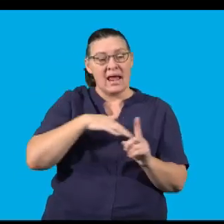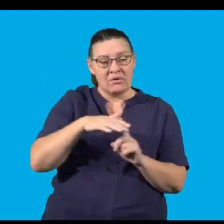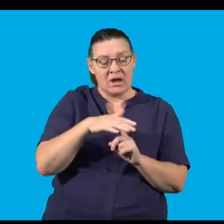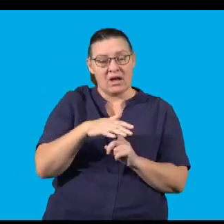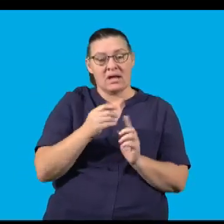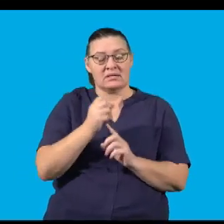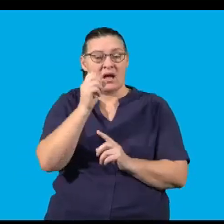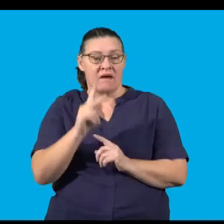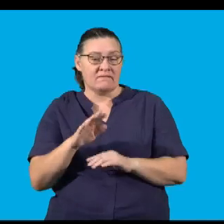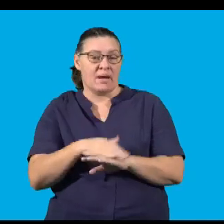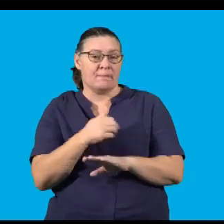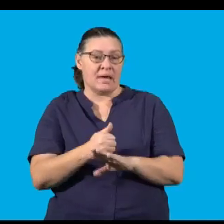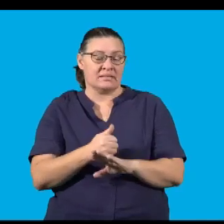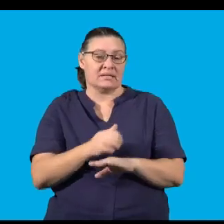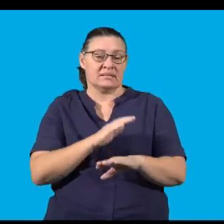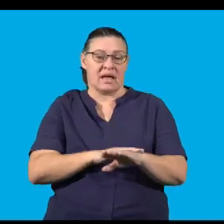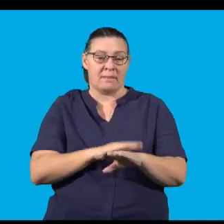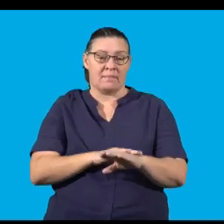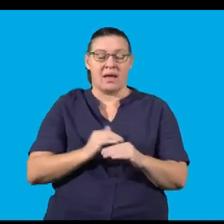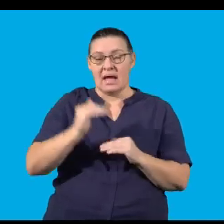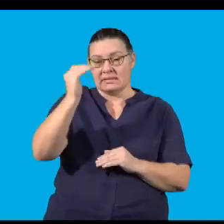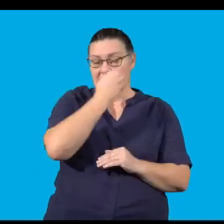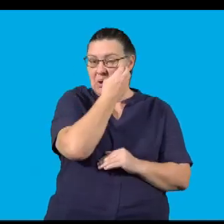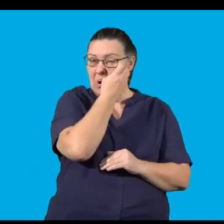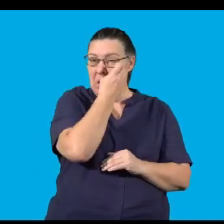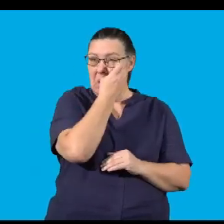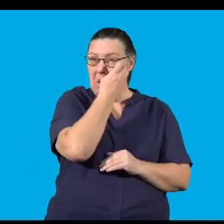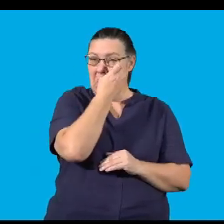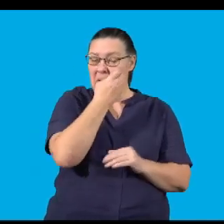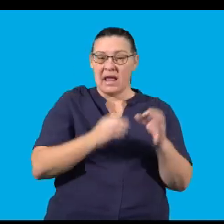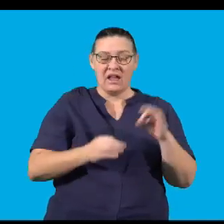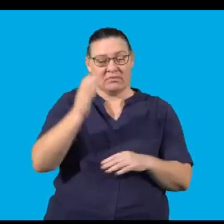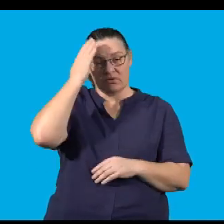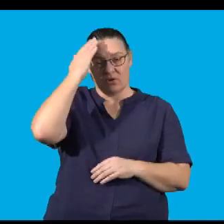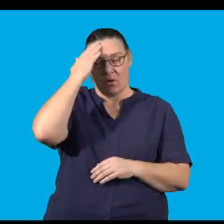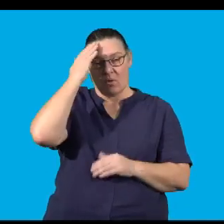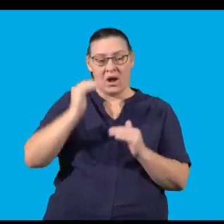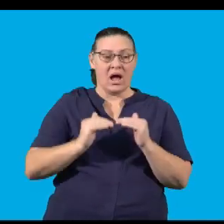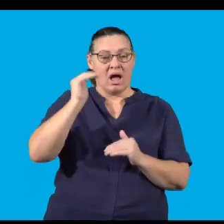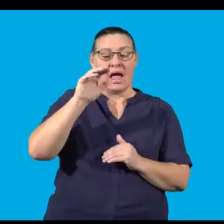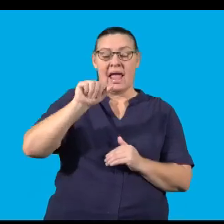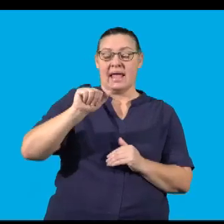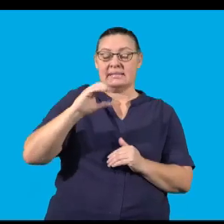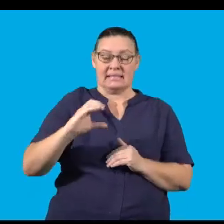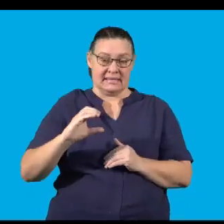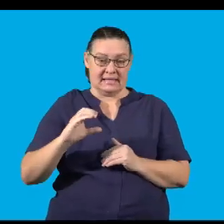a triangle is a half base times height. So if I knew the length of